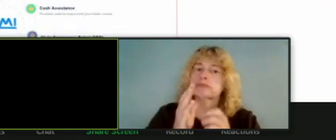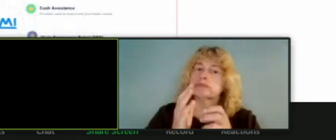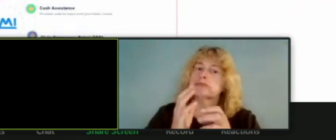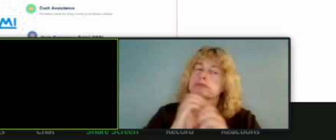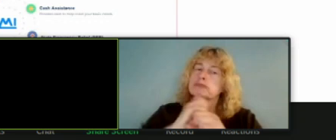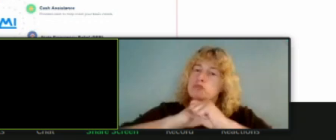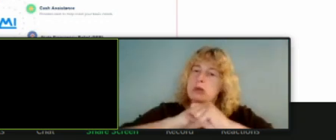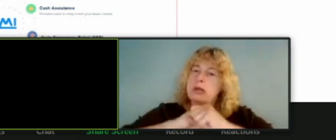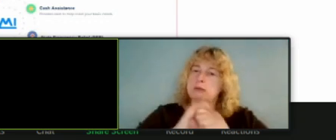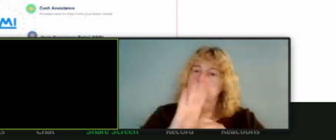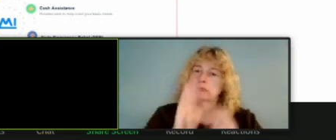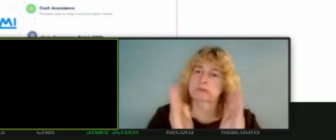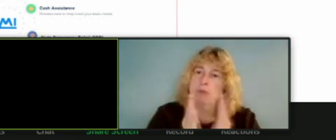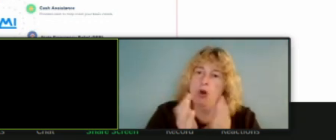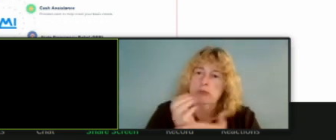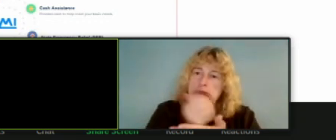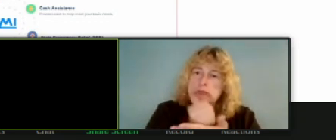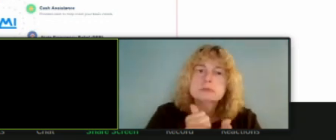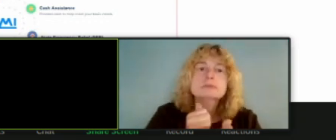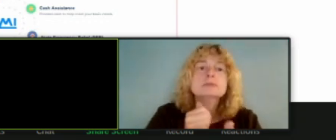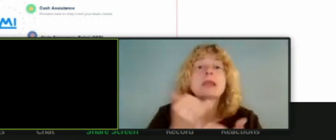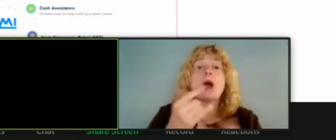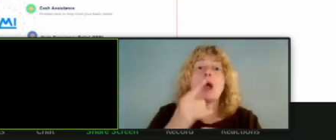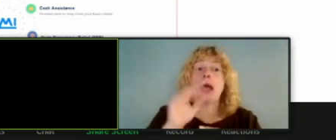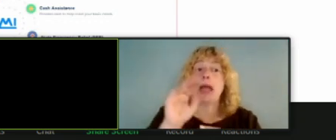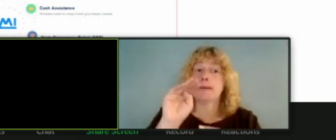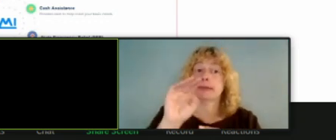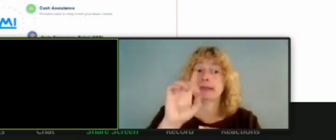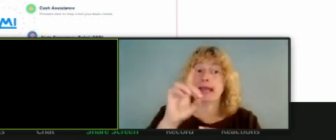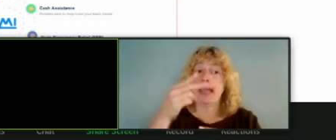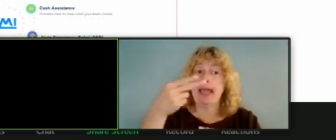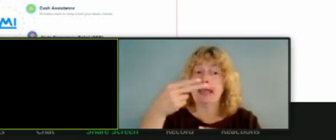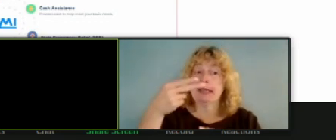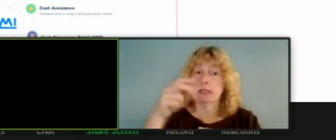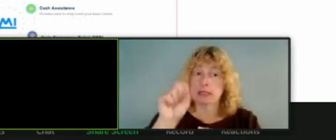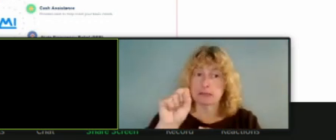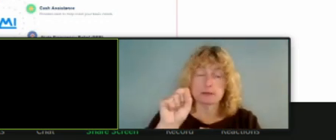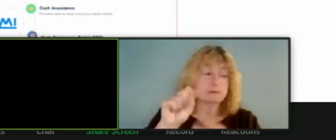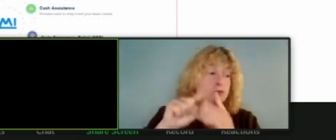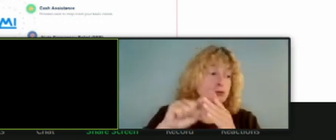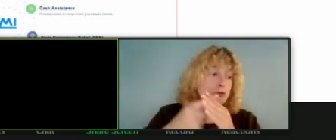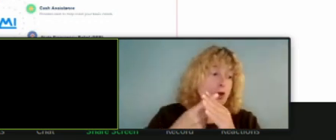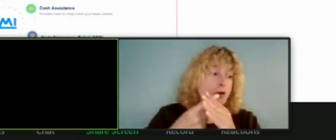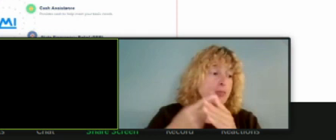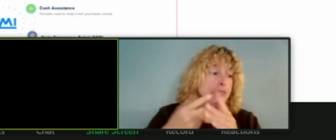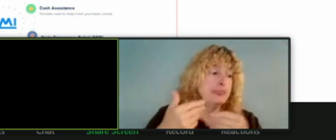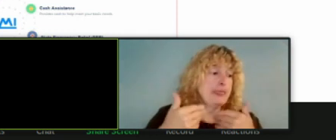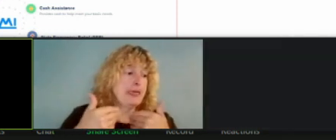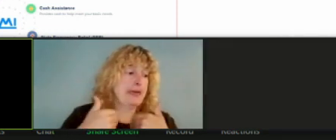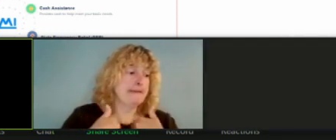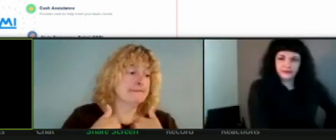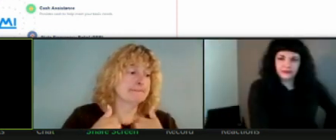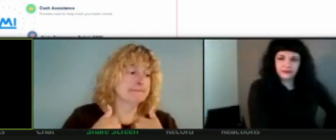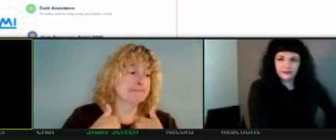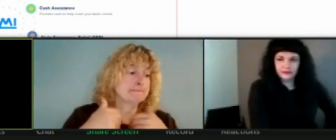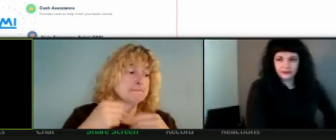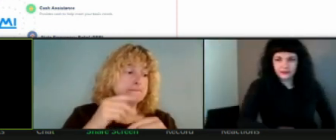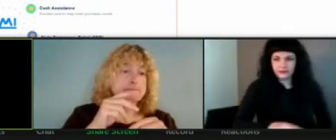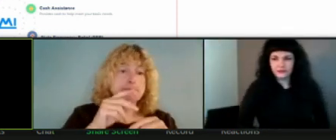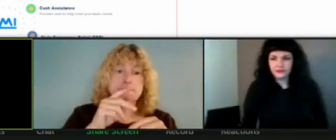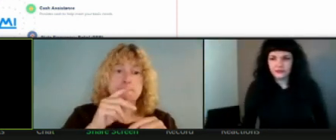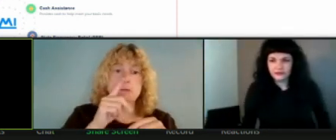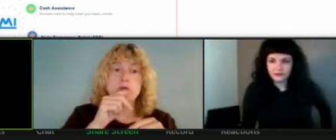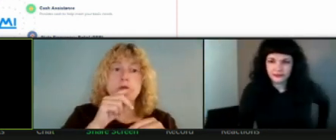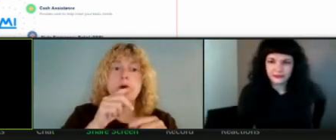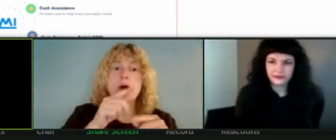One thing about the MDHS started, they have navigators that anybody can become a navigator